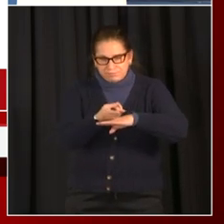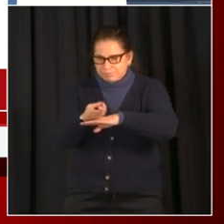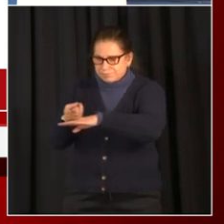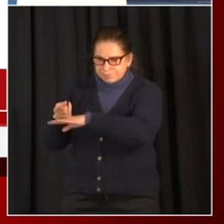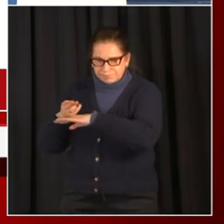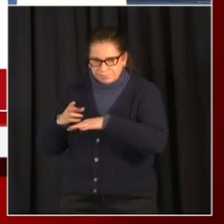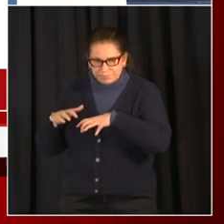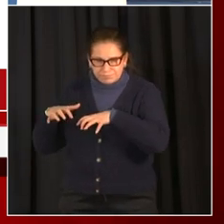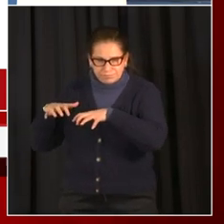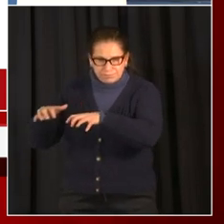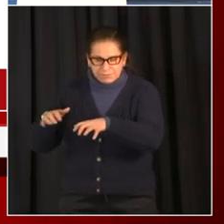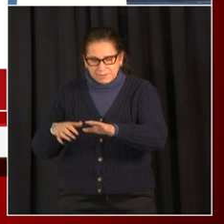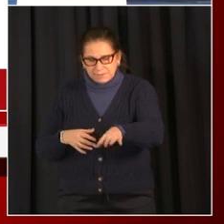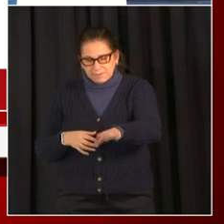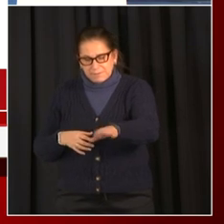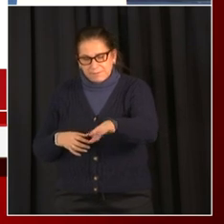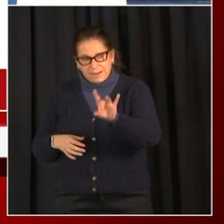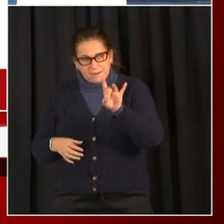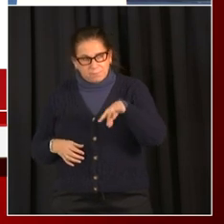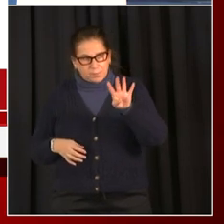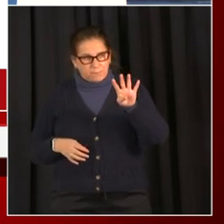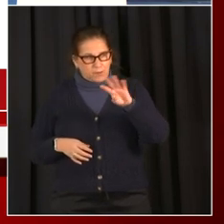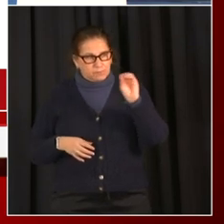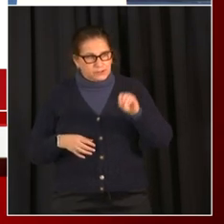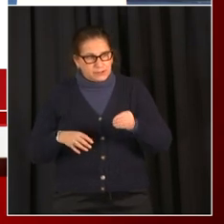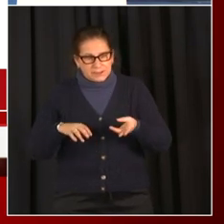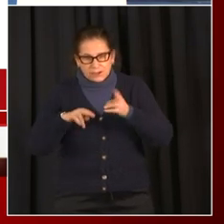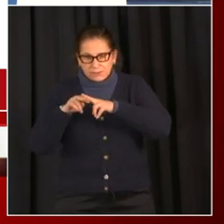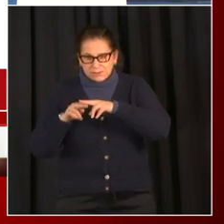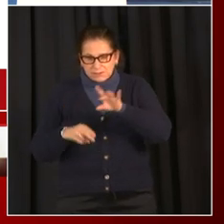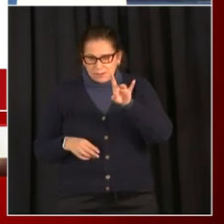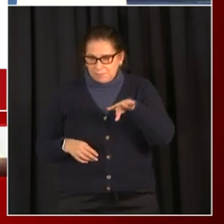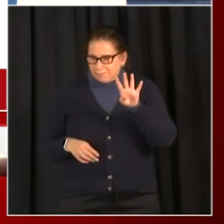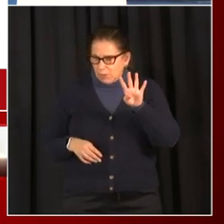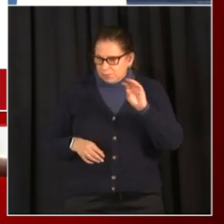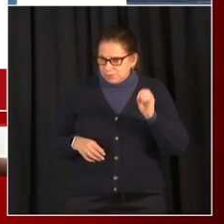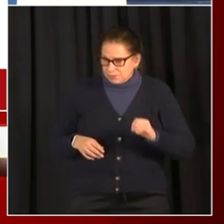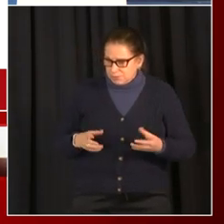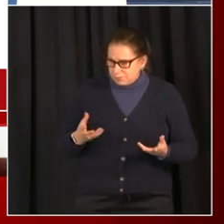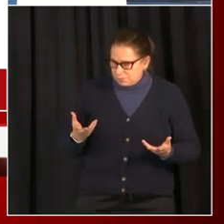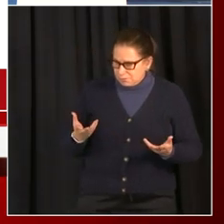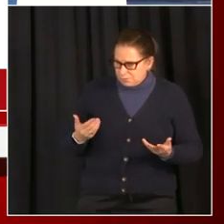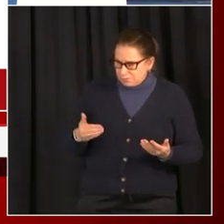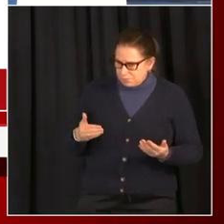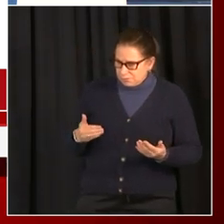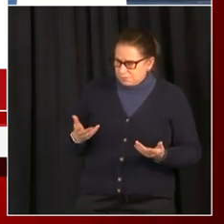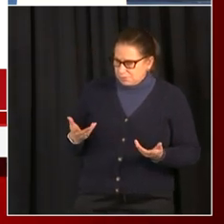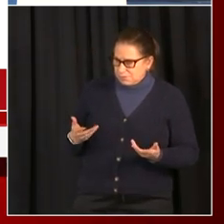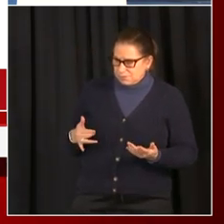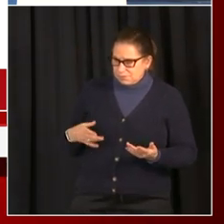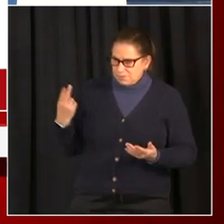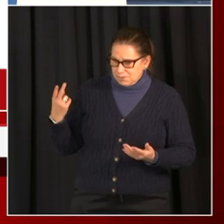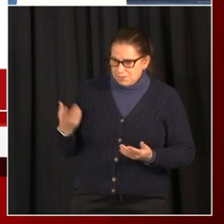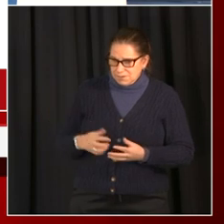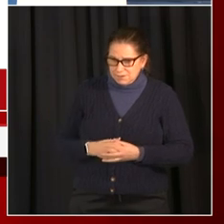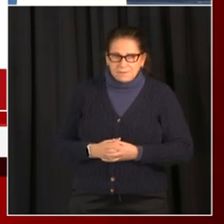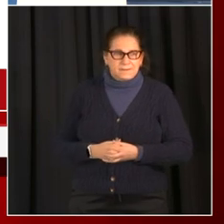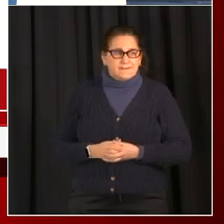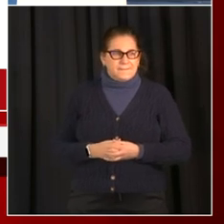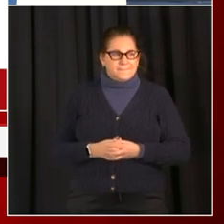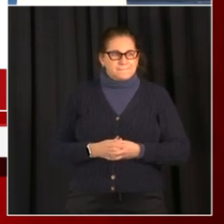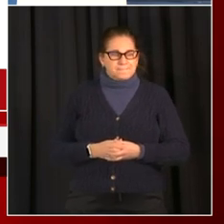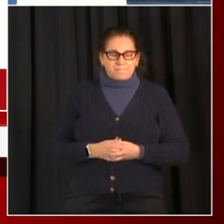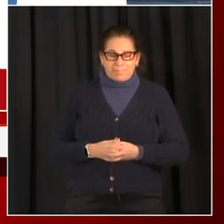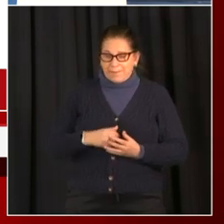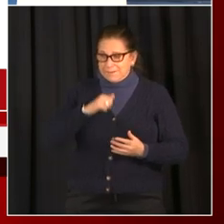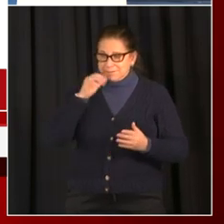82.4%. Individual hospitals hit 100% or close? We have not seen that at